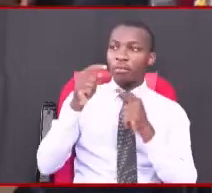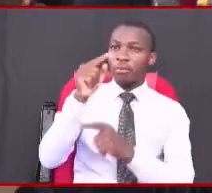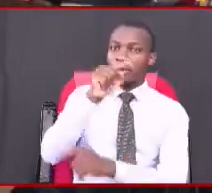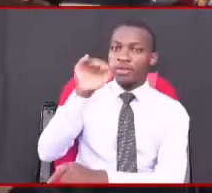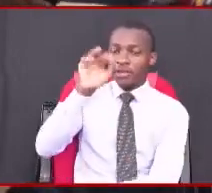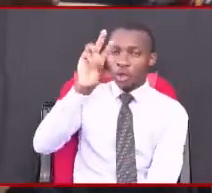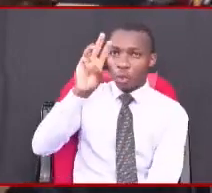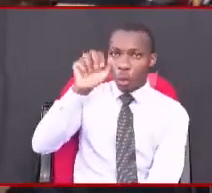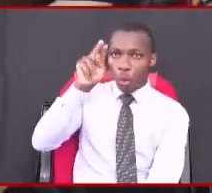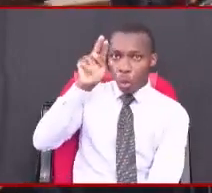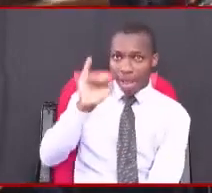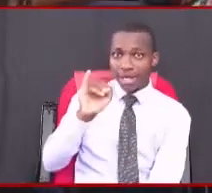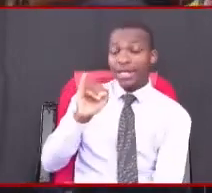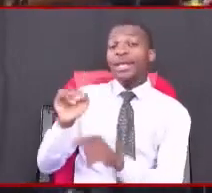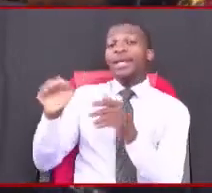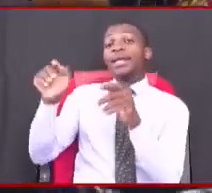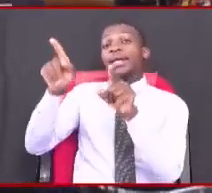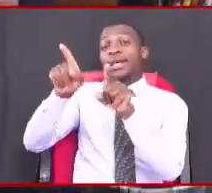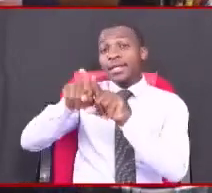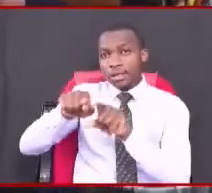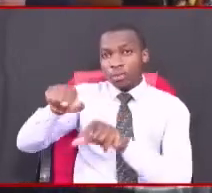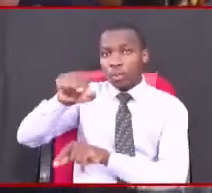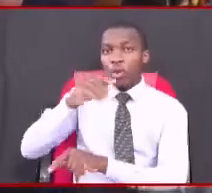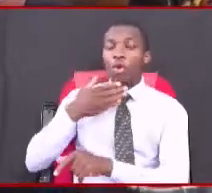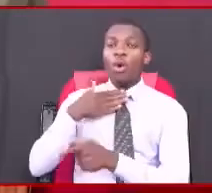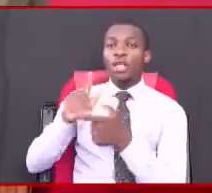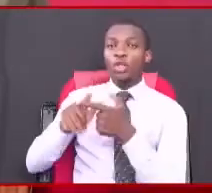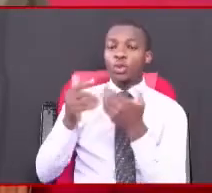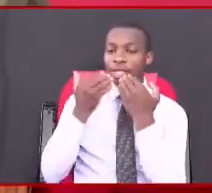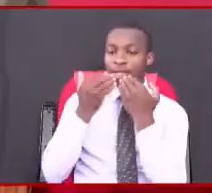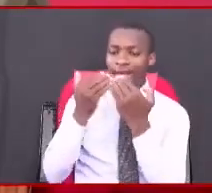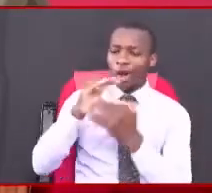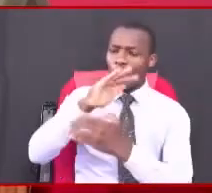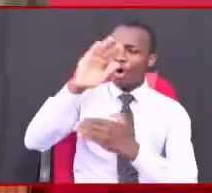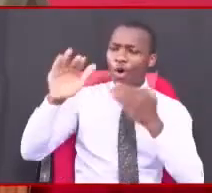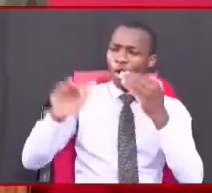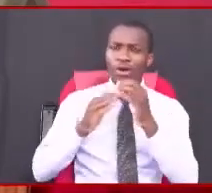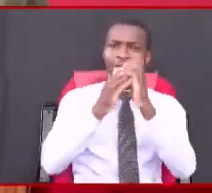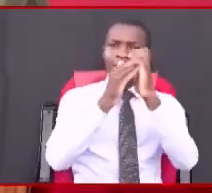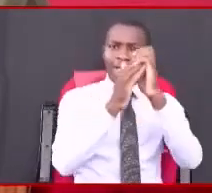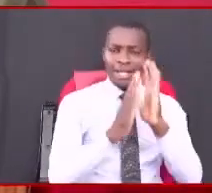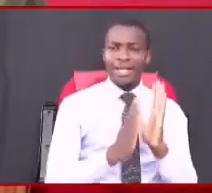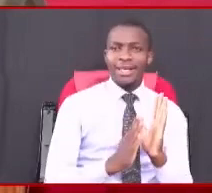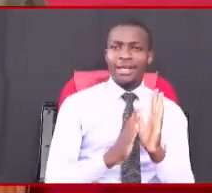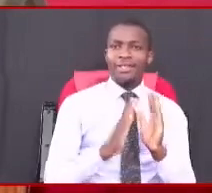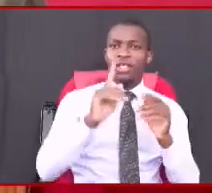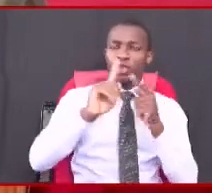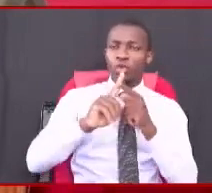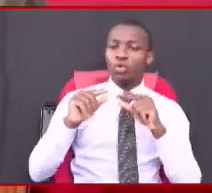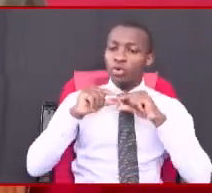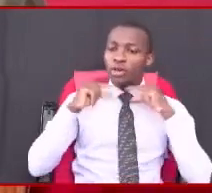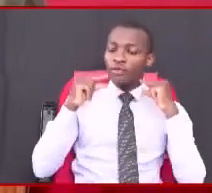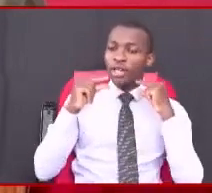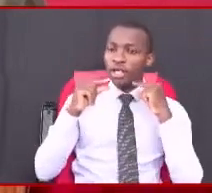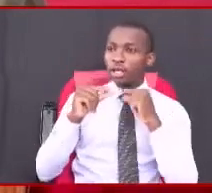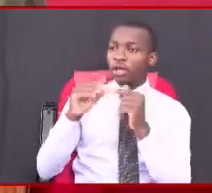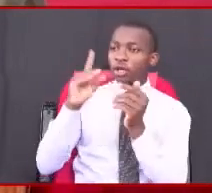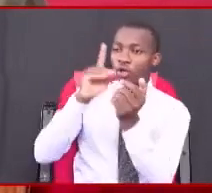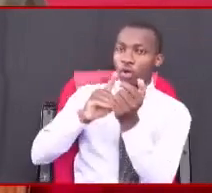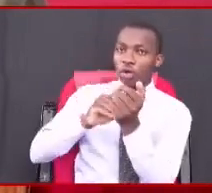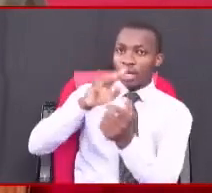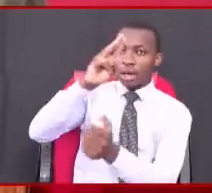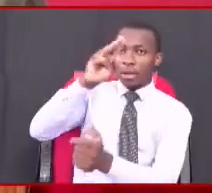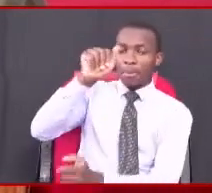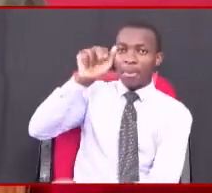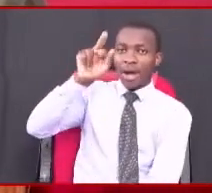And also, we want to thank all the leaders, to our Reverend Dr. Mairori. I think